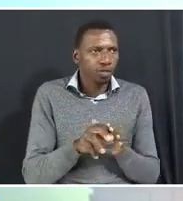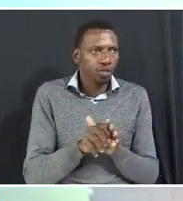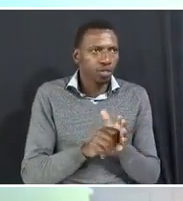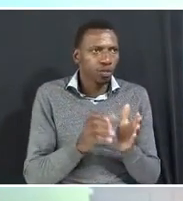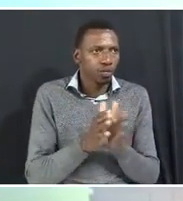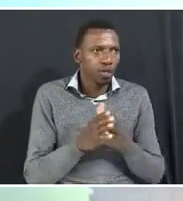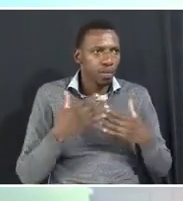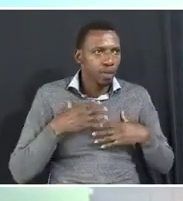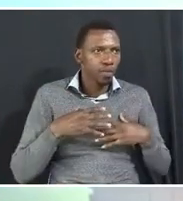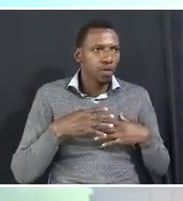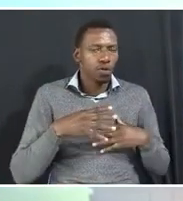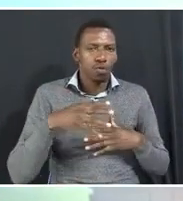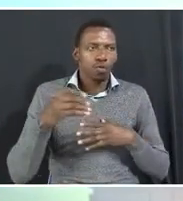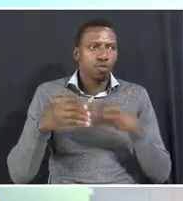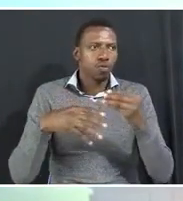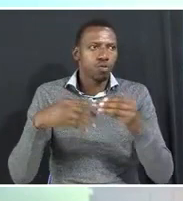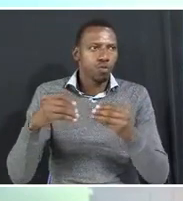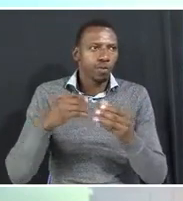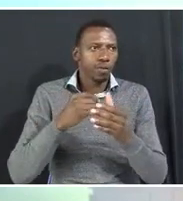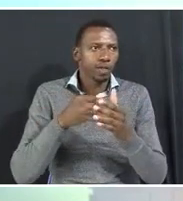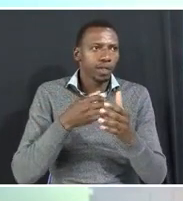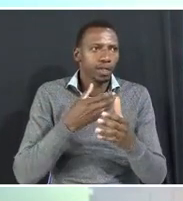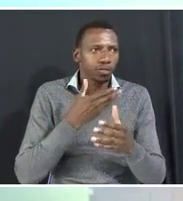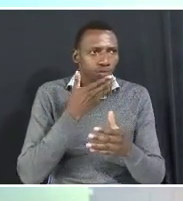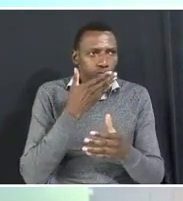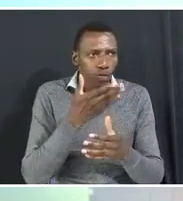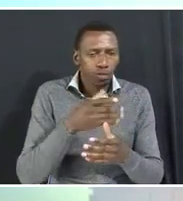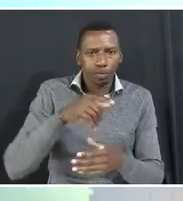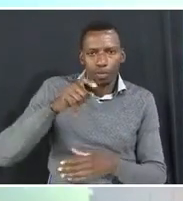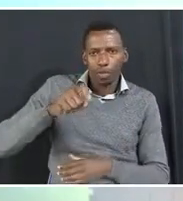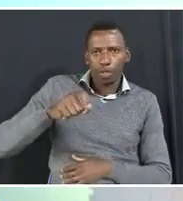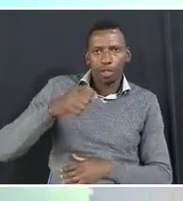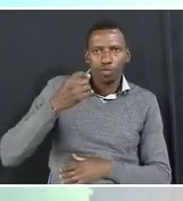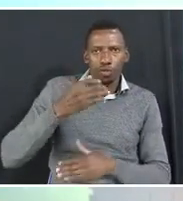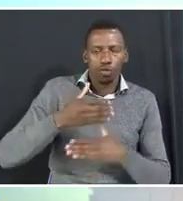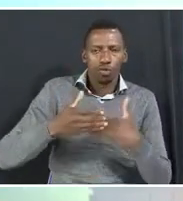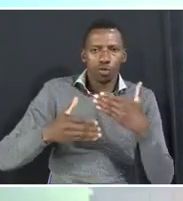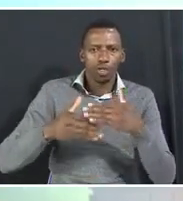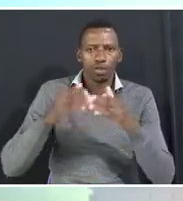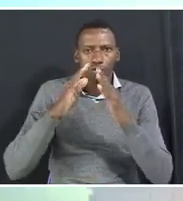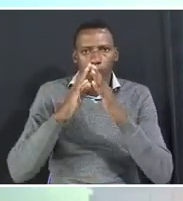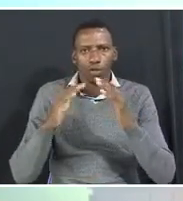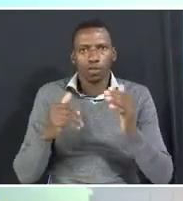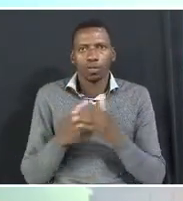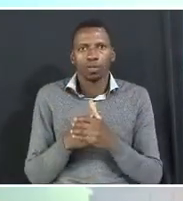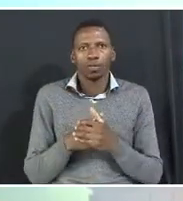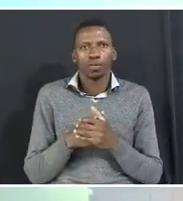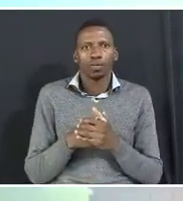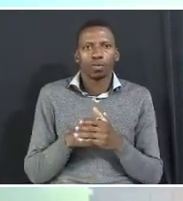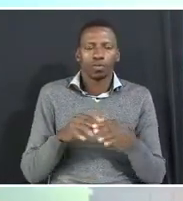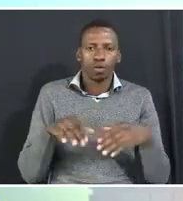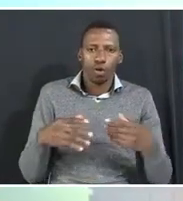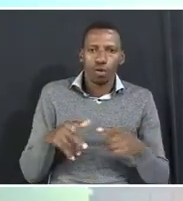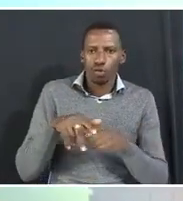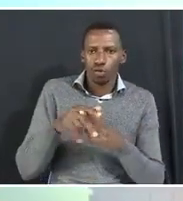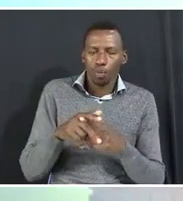there just to respond to a need, maybe of a construction of a house, or to repair certain houses, or